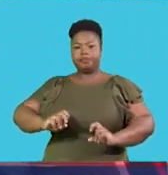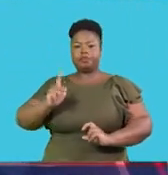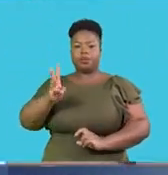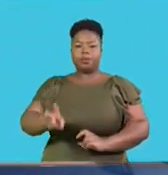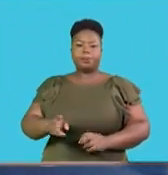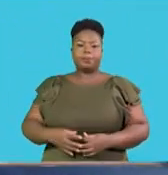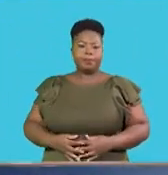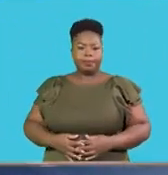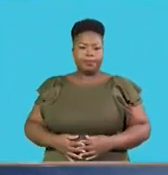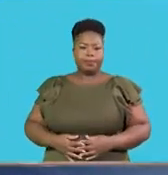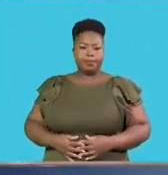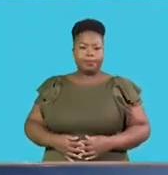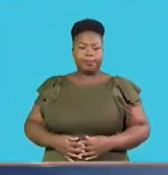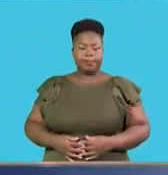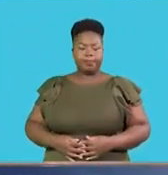nophando oluphangaleleyo.